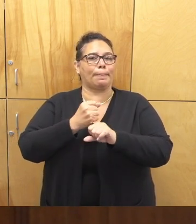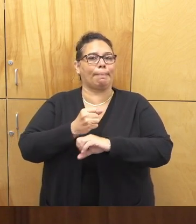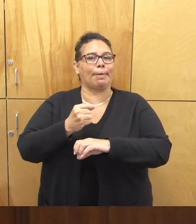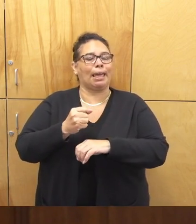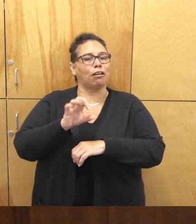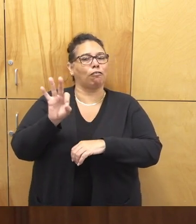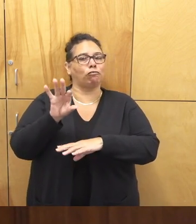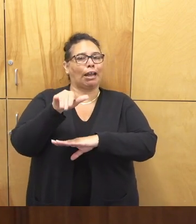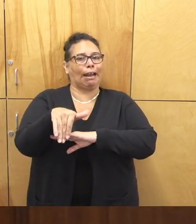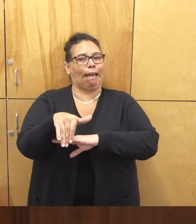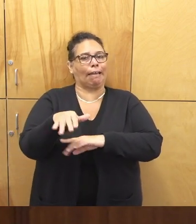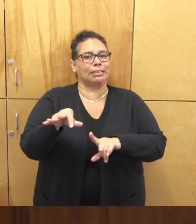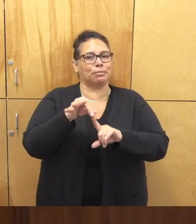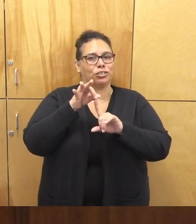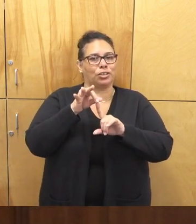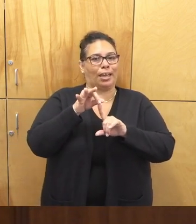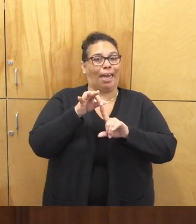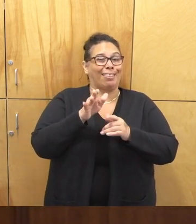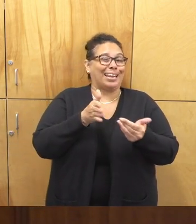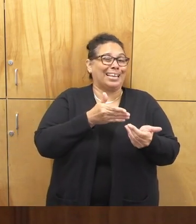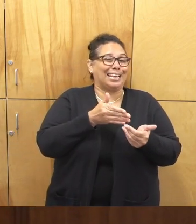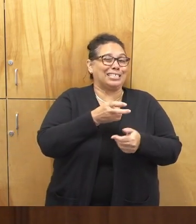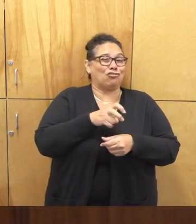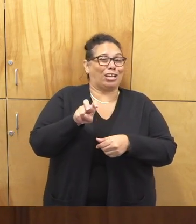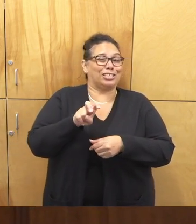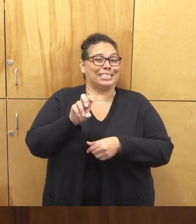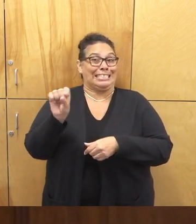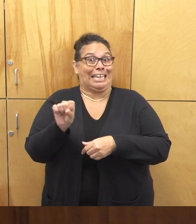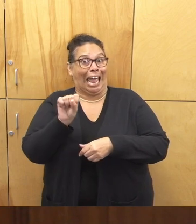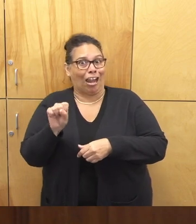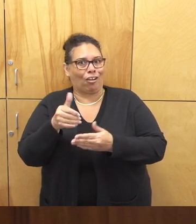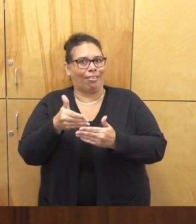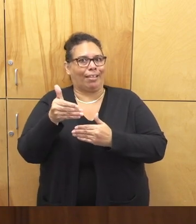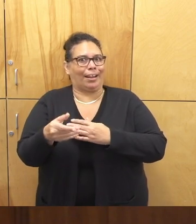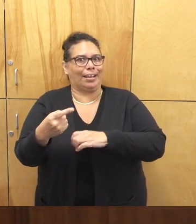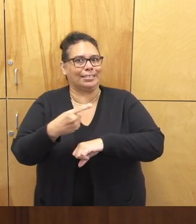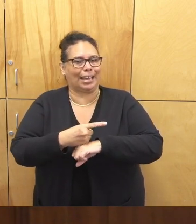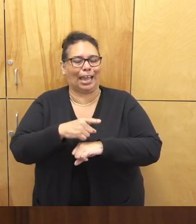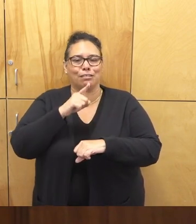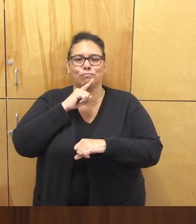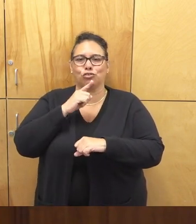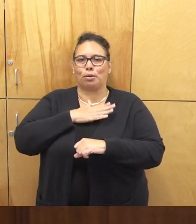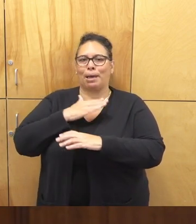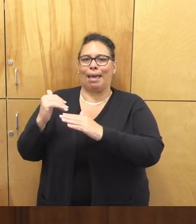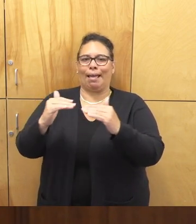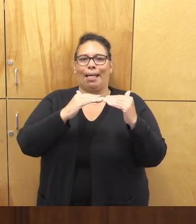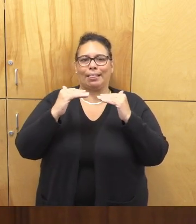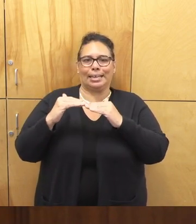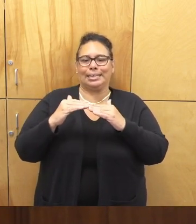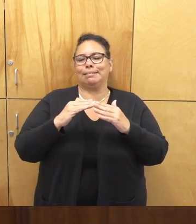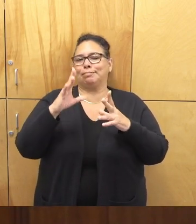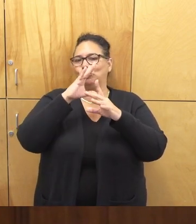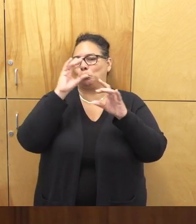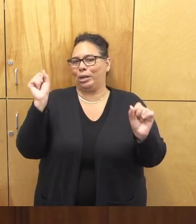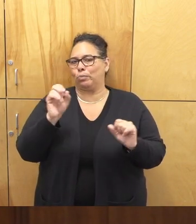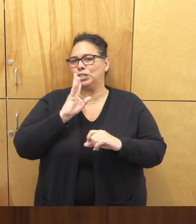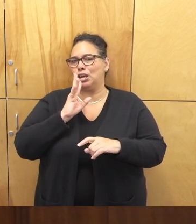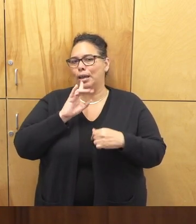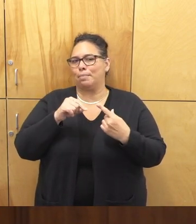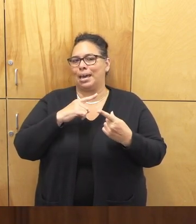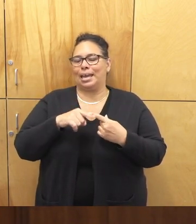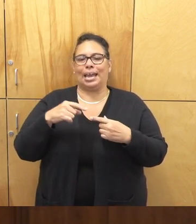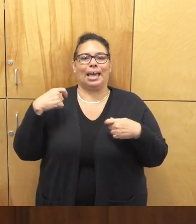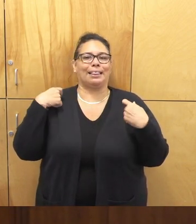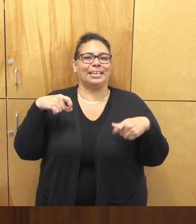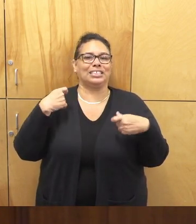night special. And then easy transition to Saturday, and I'm sure that my colleagues are going to speak to it and the superintendent's going to speak to it, our Latino